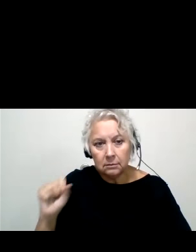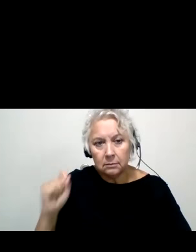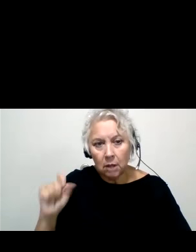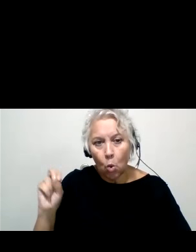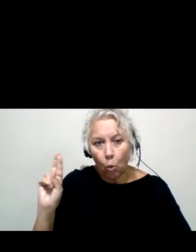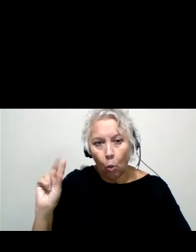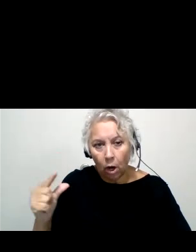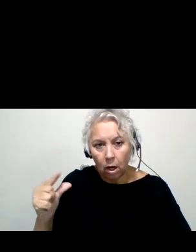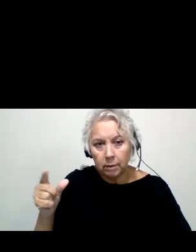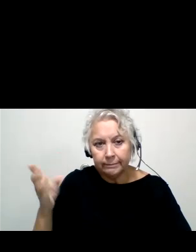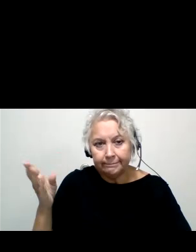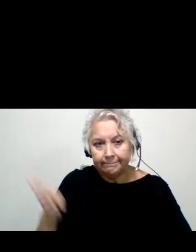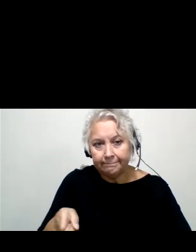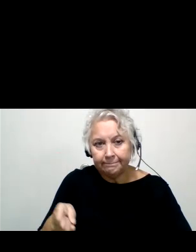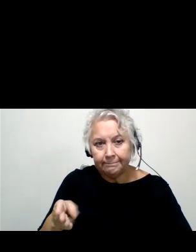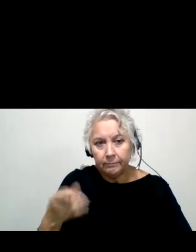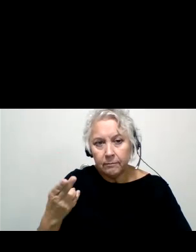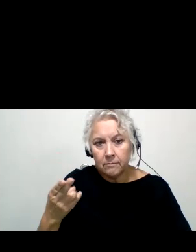okabletech-docs.org